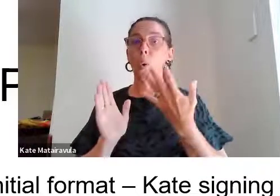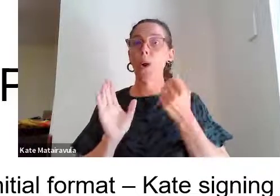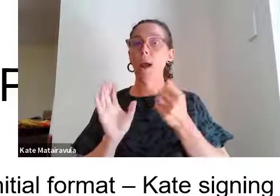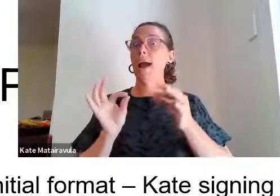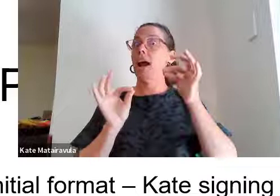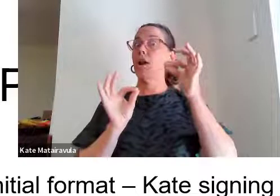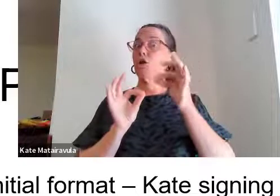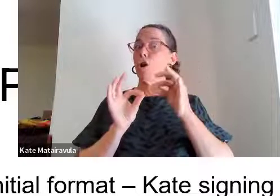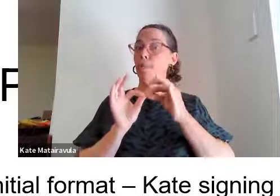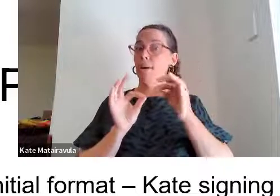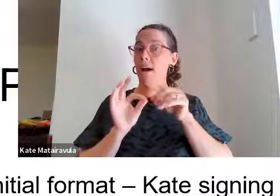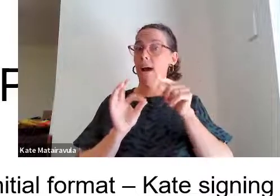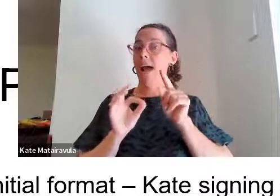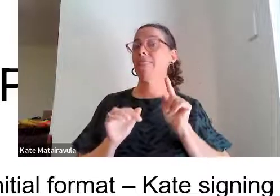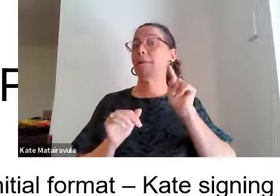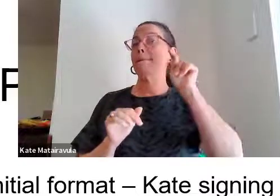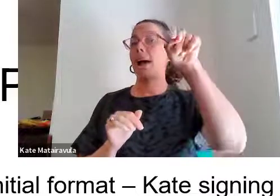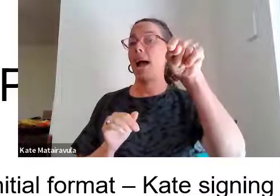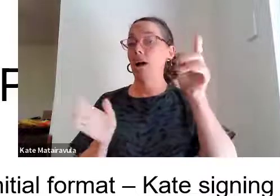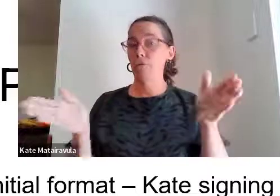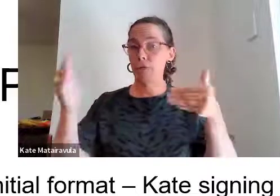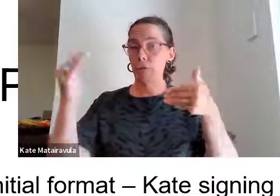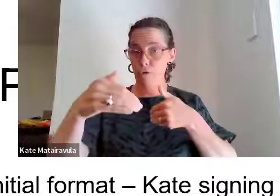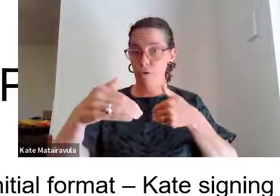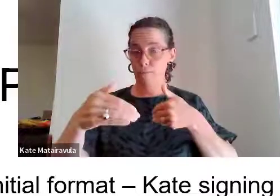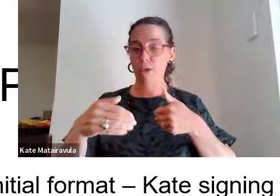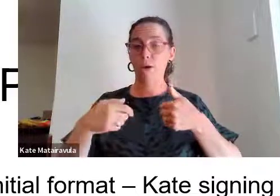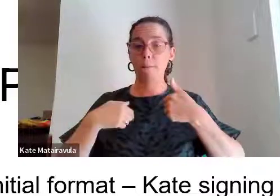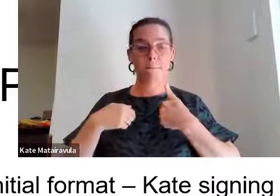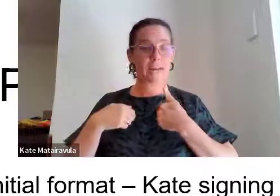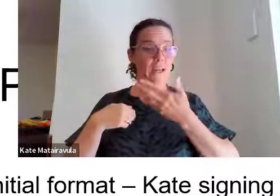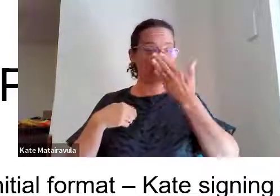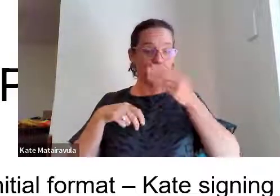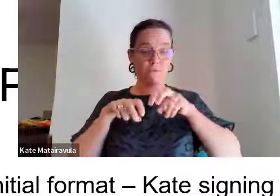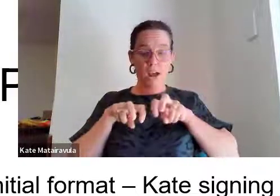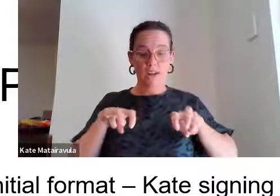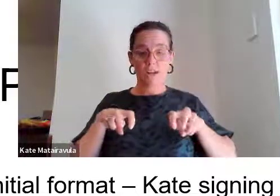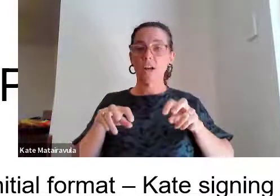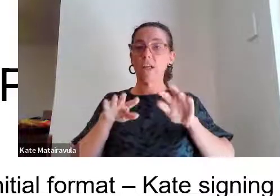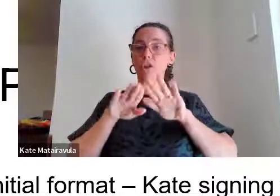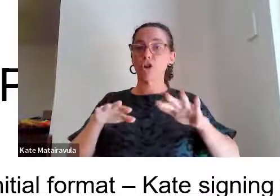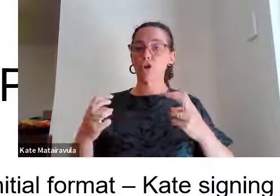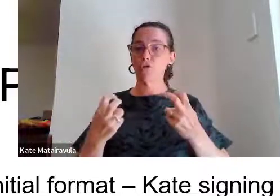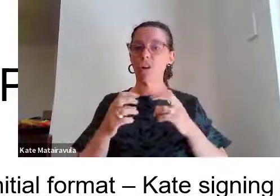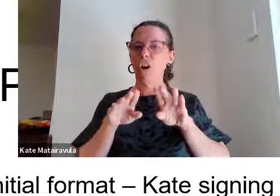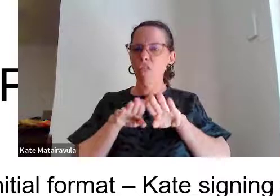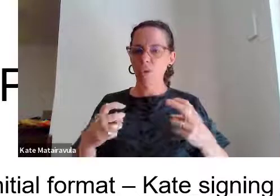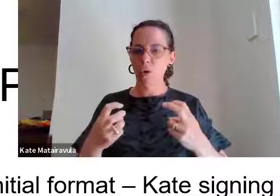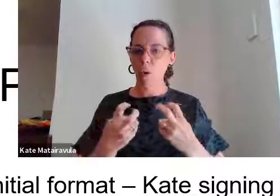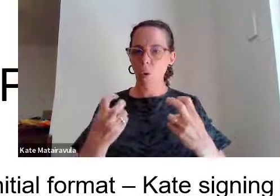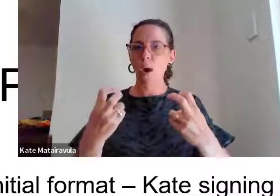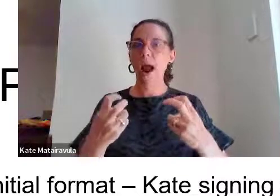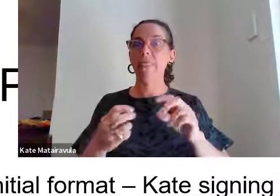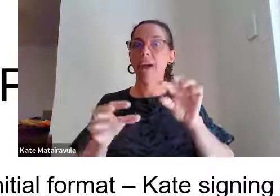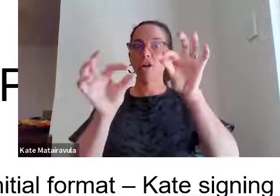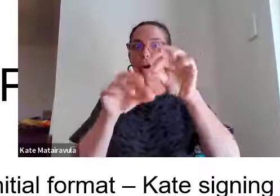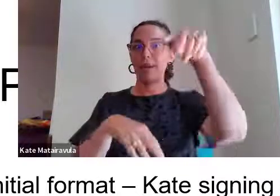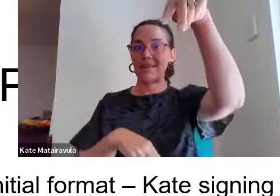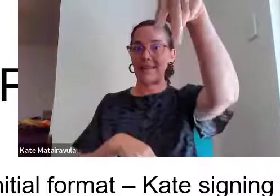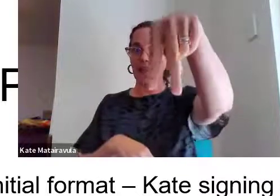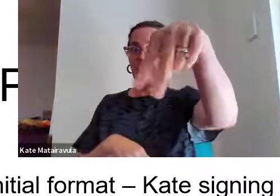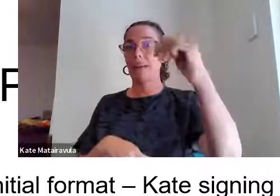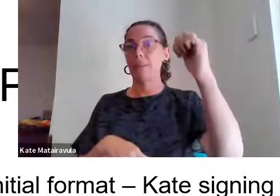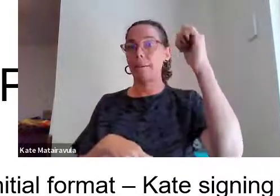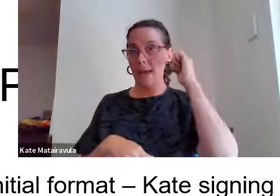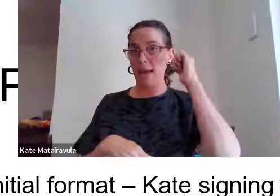be the page turner. So, and then we had an interpreter present at the time, and they were standing at the back of the room while I was sitting at the front, and the children at the